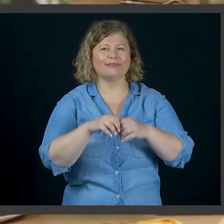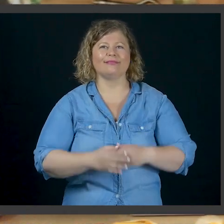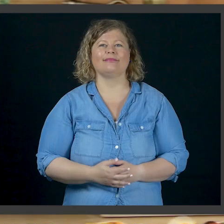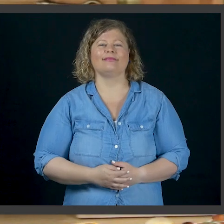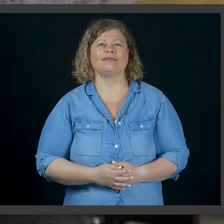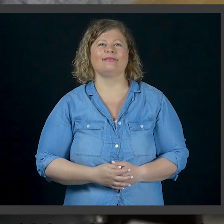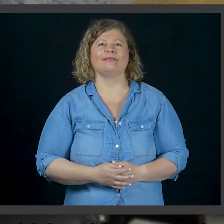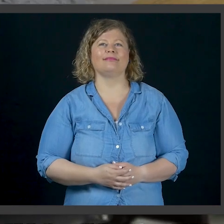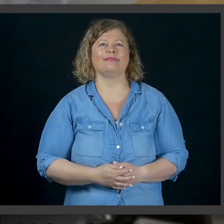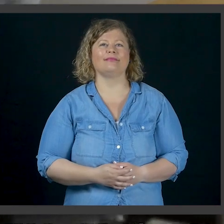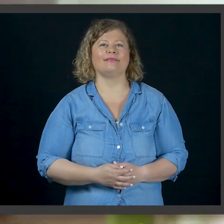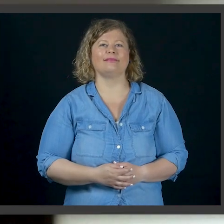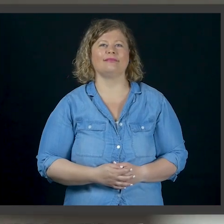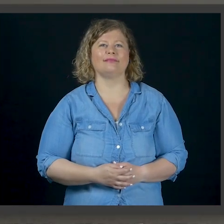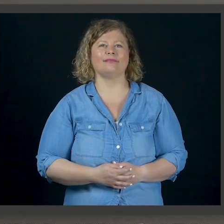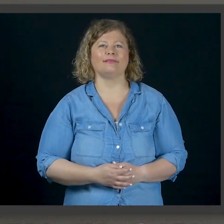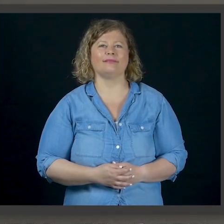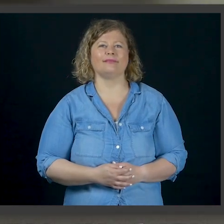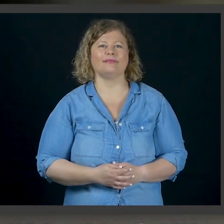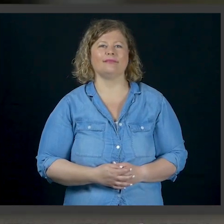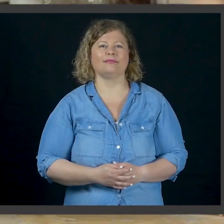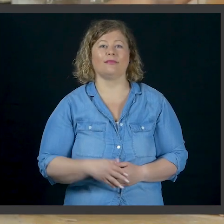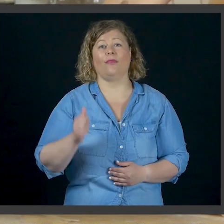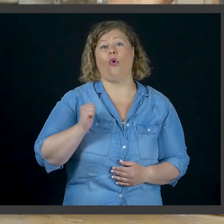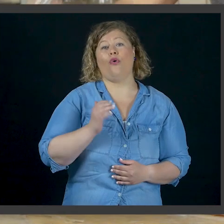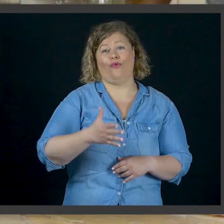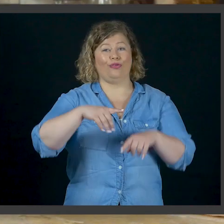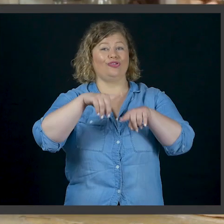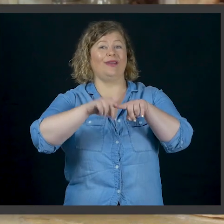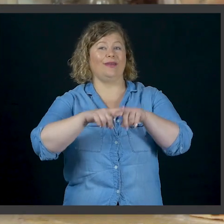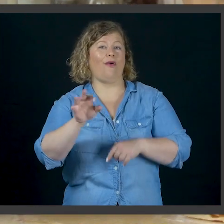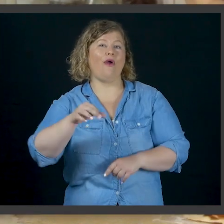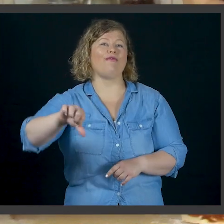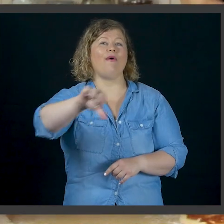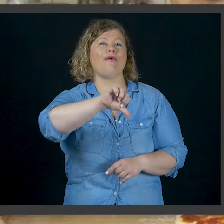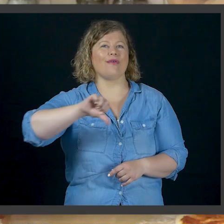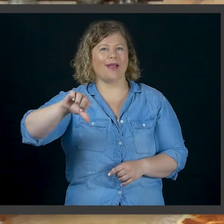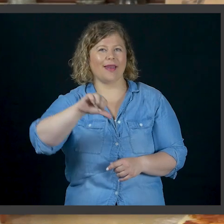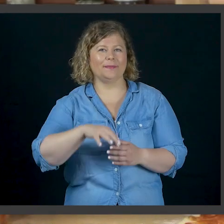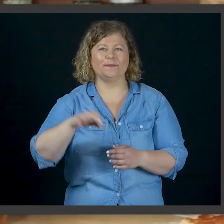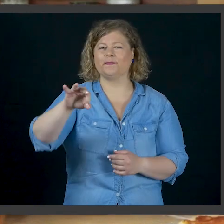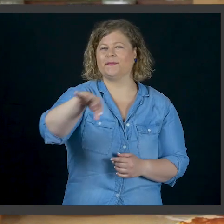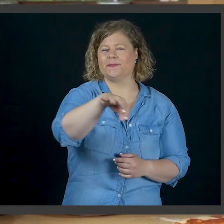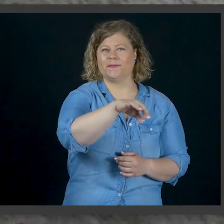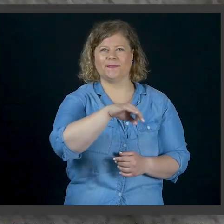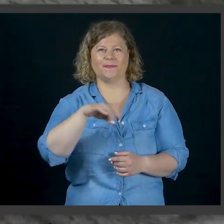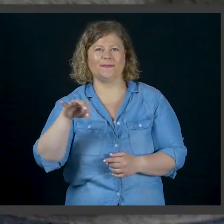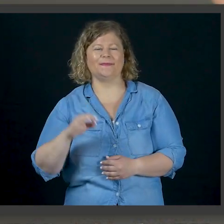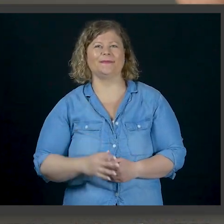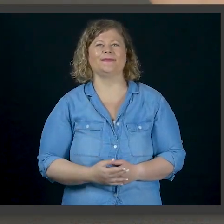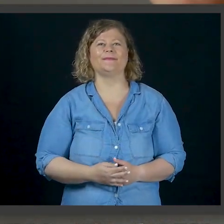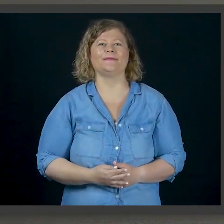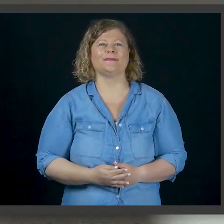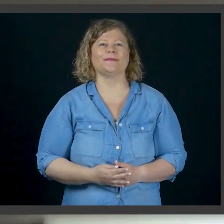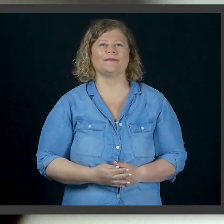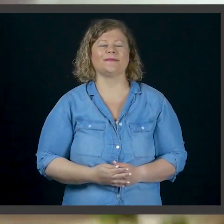And some oregano. Of course, extra virgin Greek olive oil